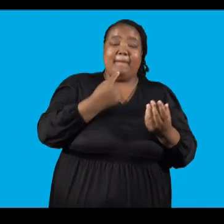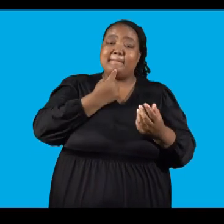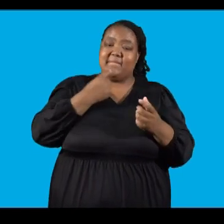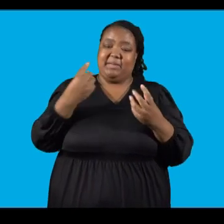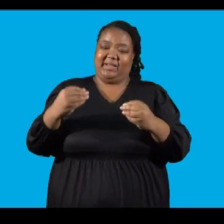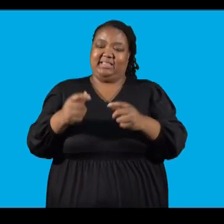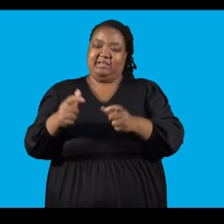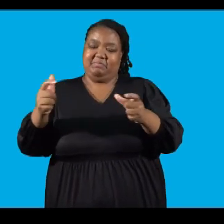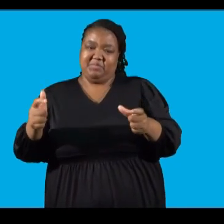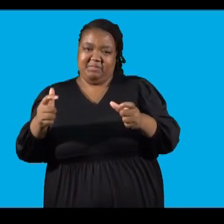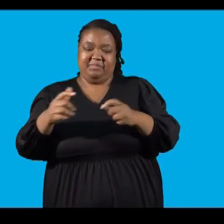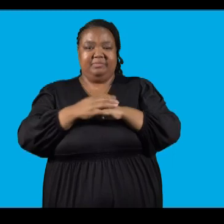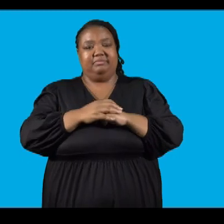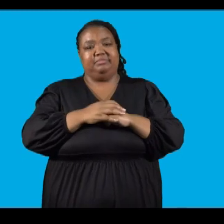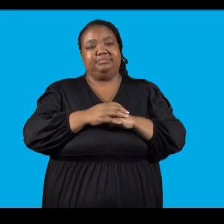of the size.